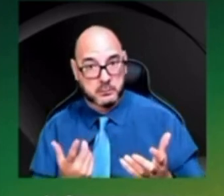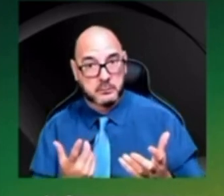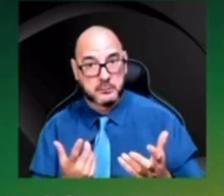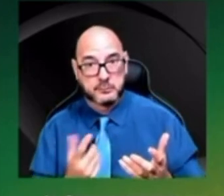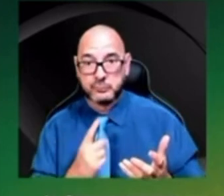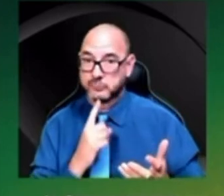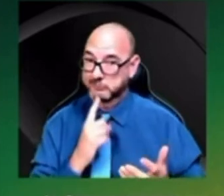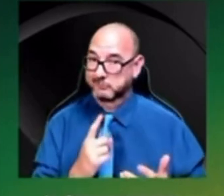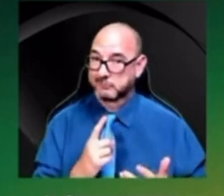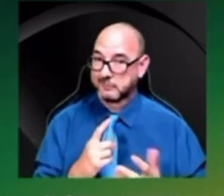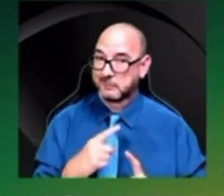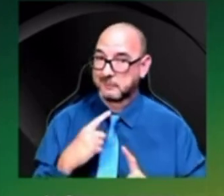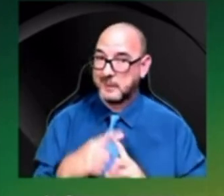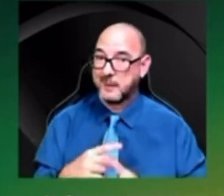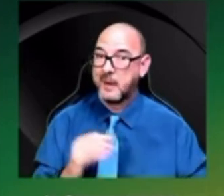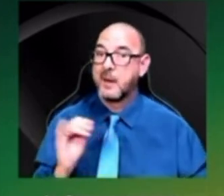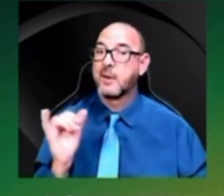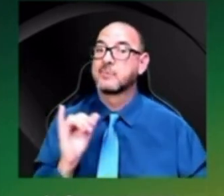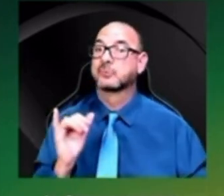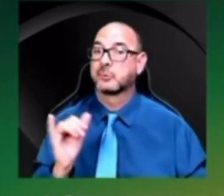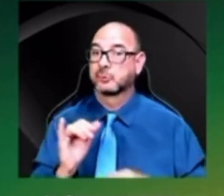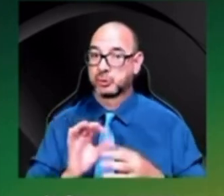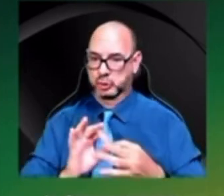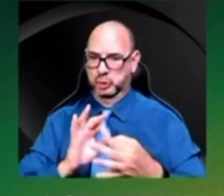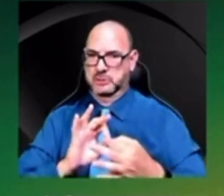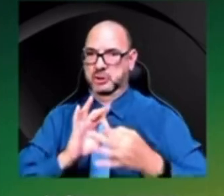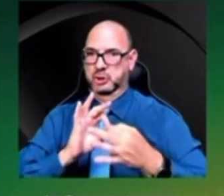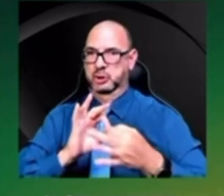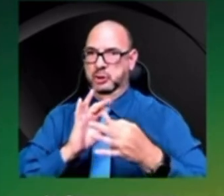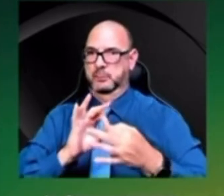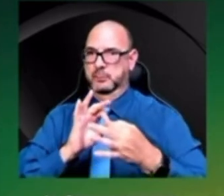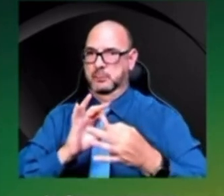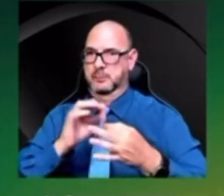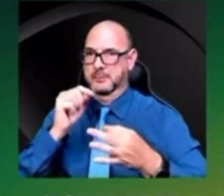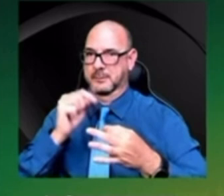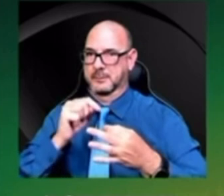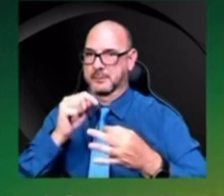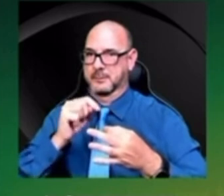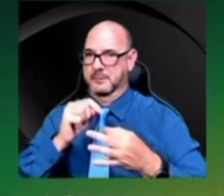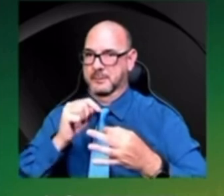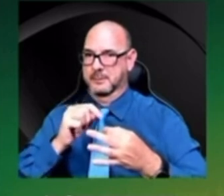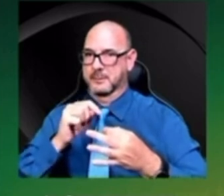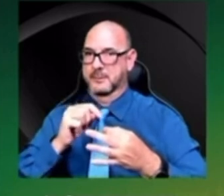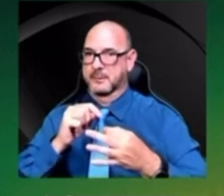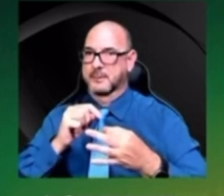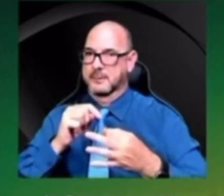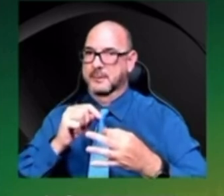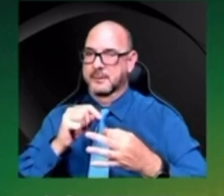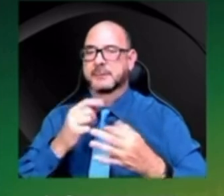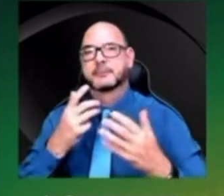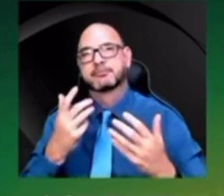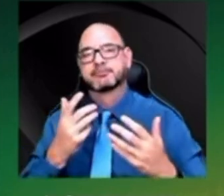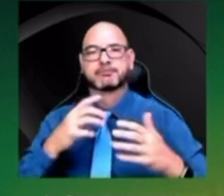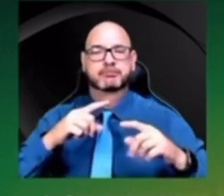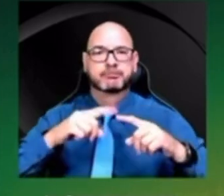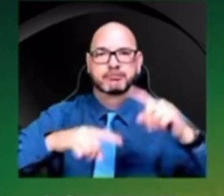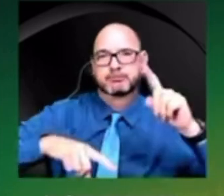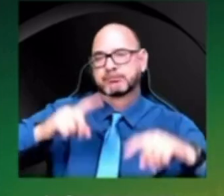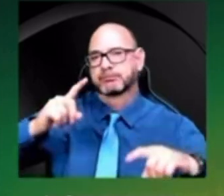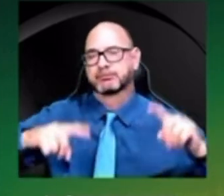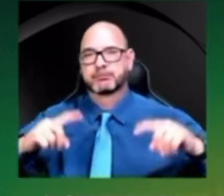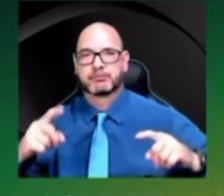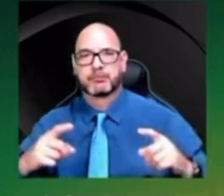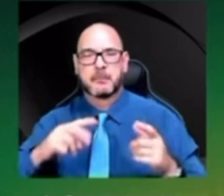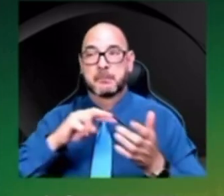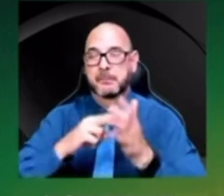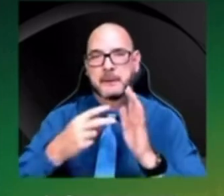initiatives, has pledged to work with the United States Congress to invest $350 million and to facilitate nearly